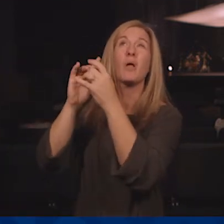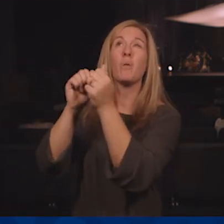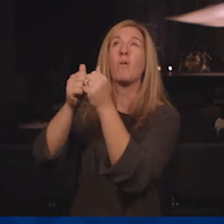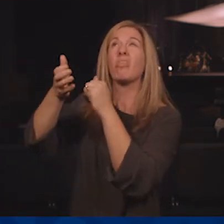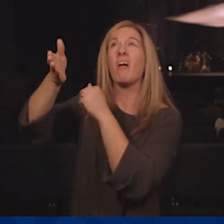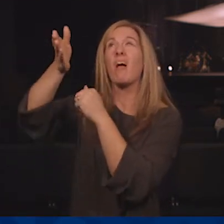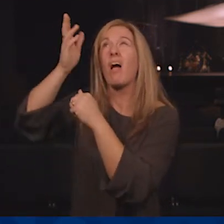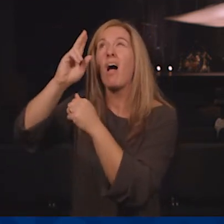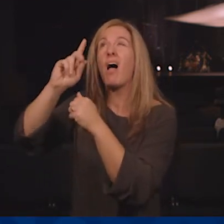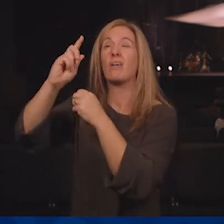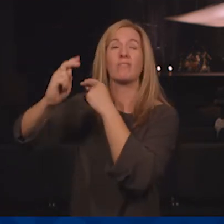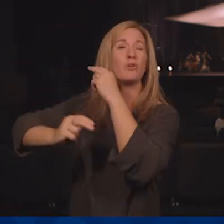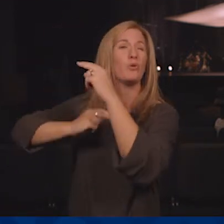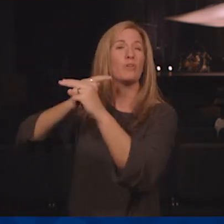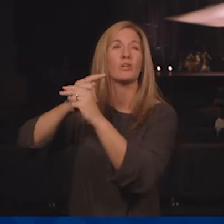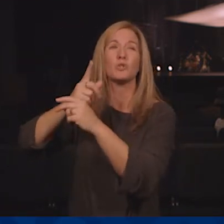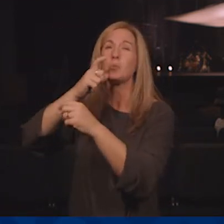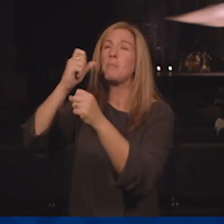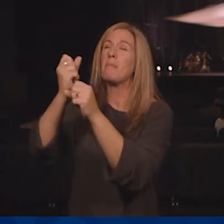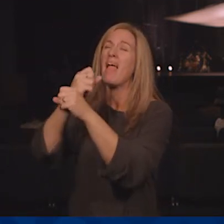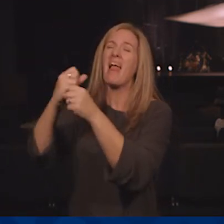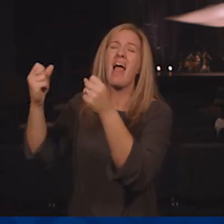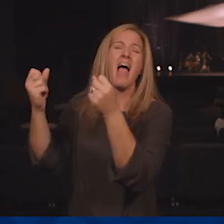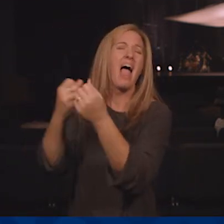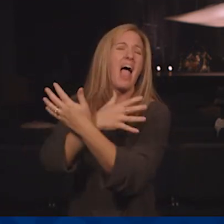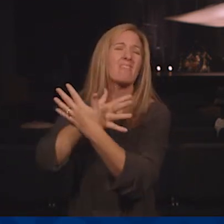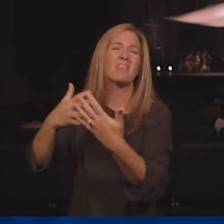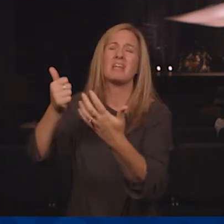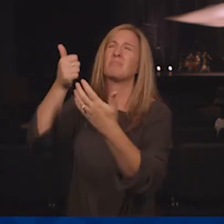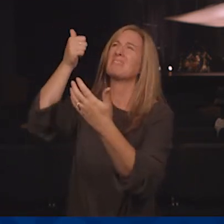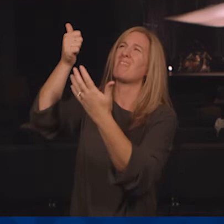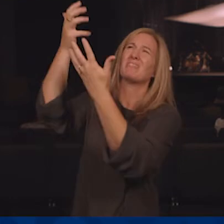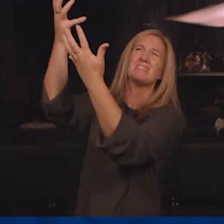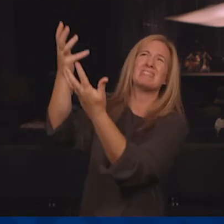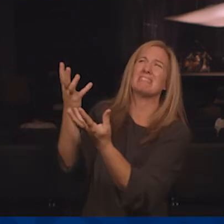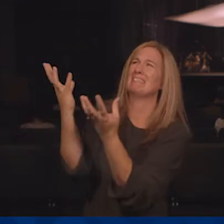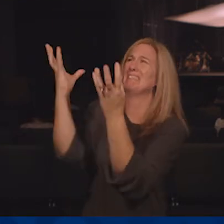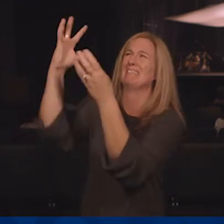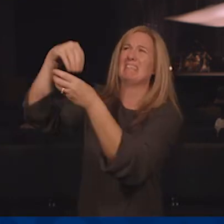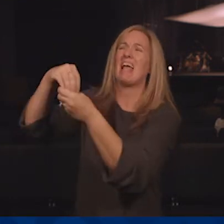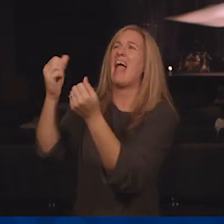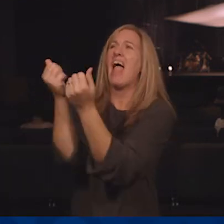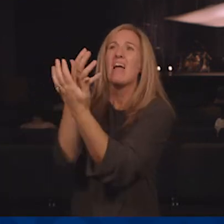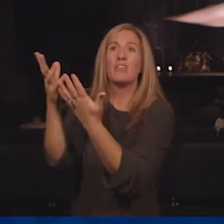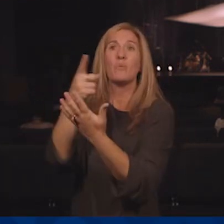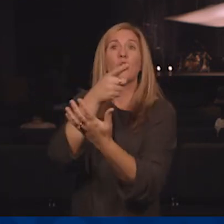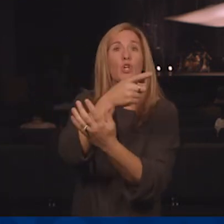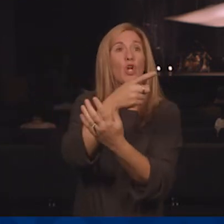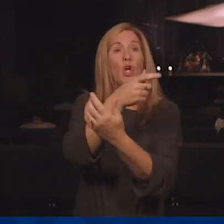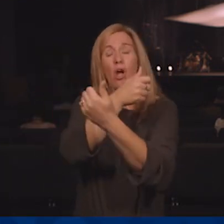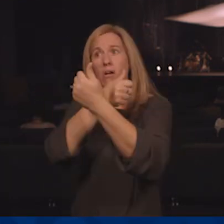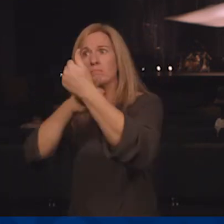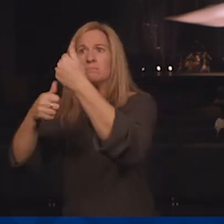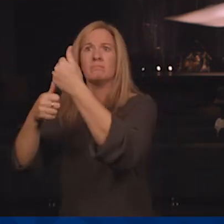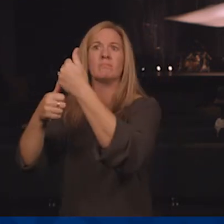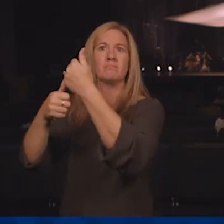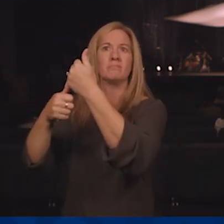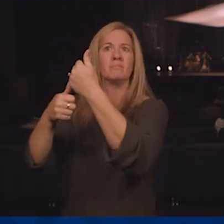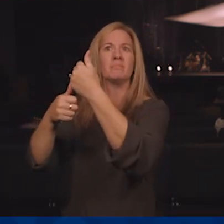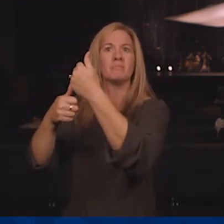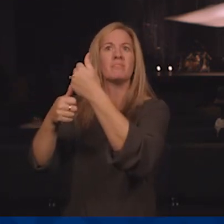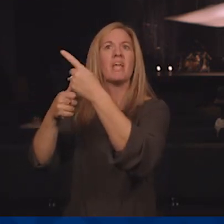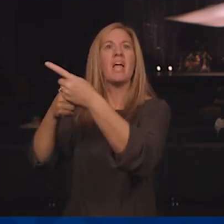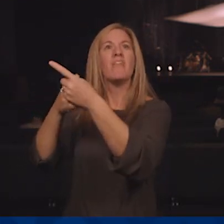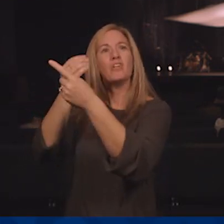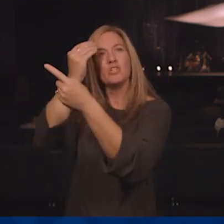who made all, is all in all, when you reorient yourself to him, and you tell him what you